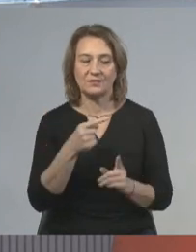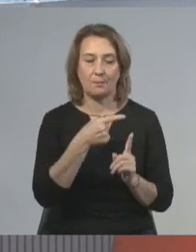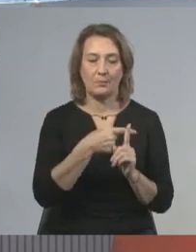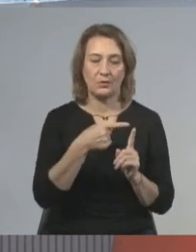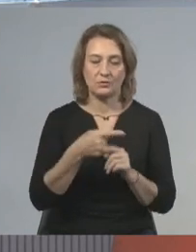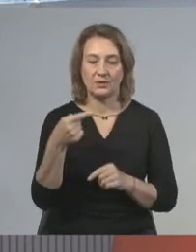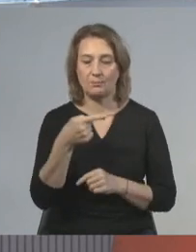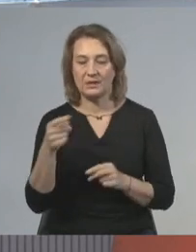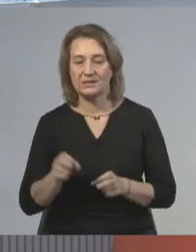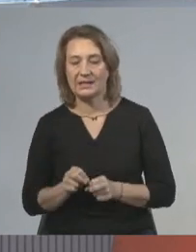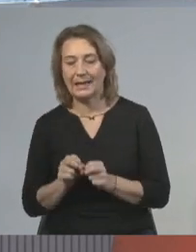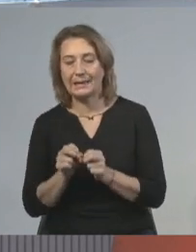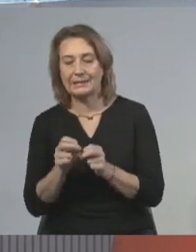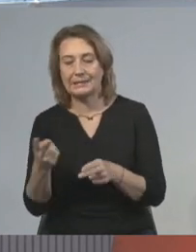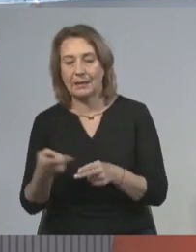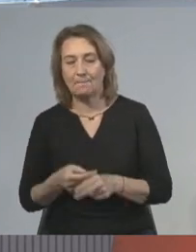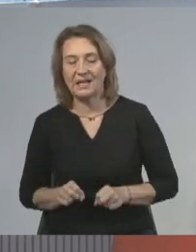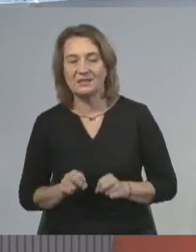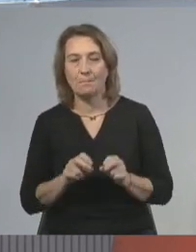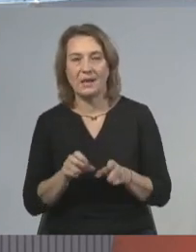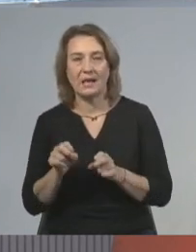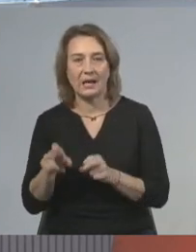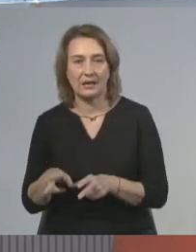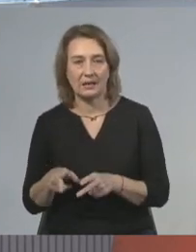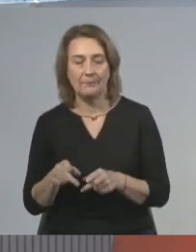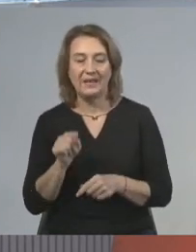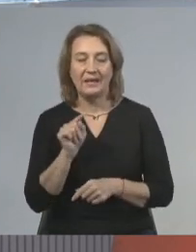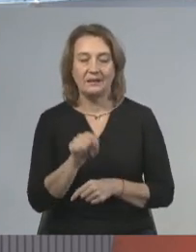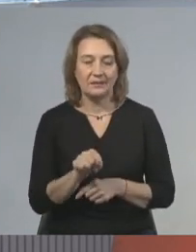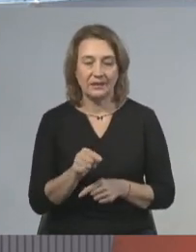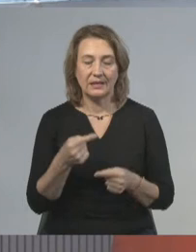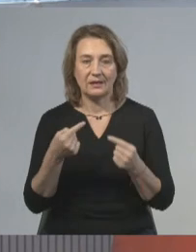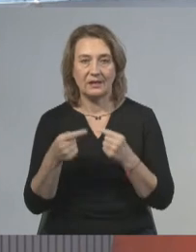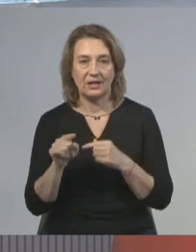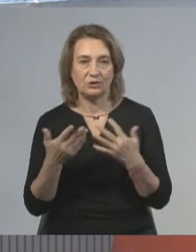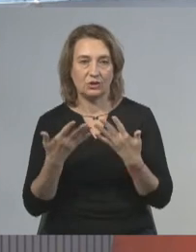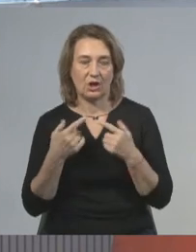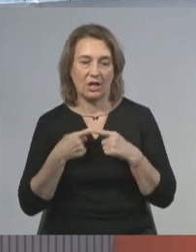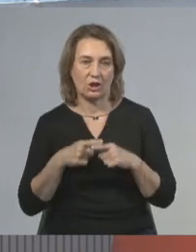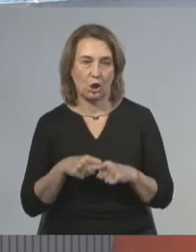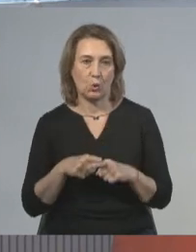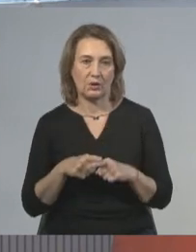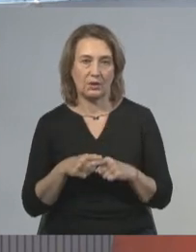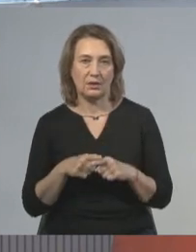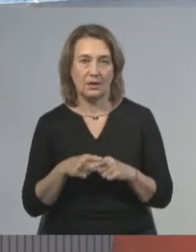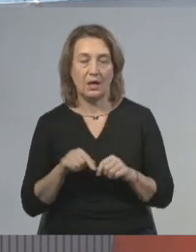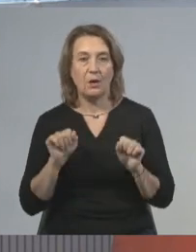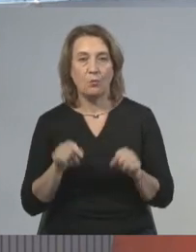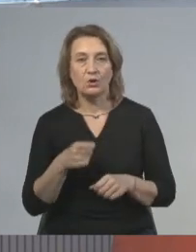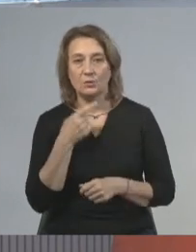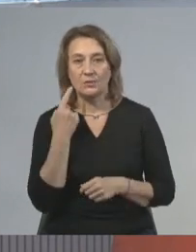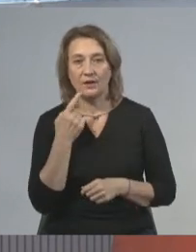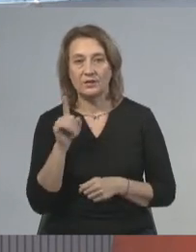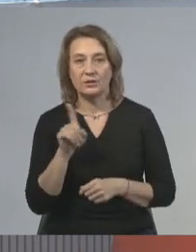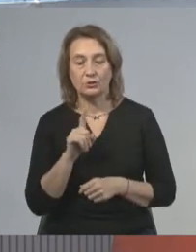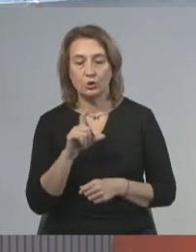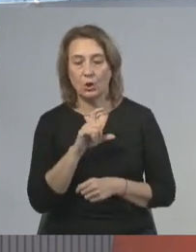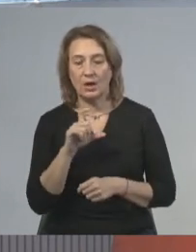showcase the pros and cons of using information technologies in the election process